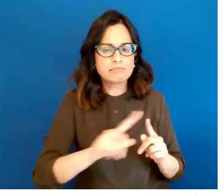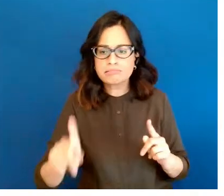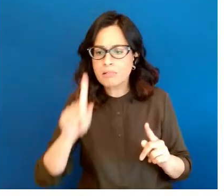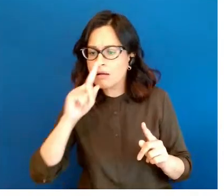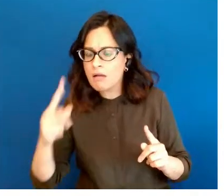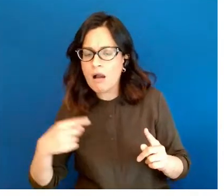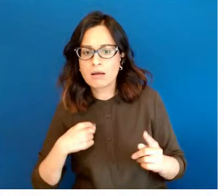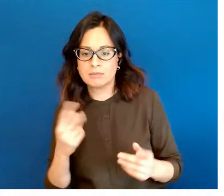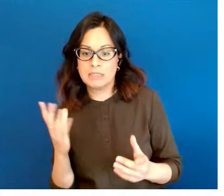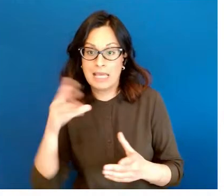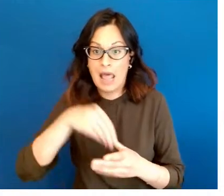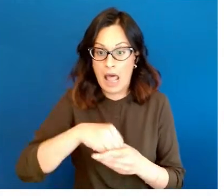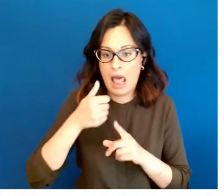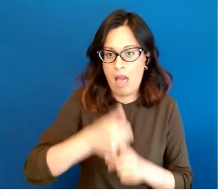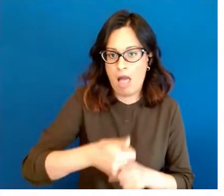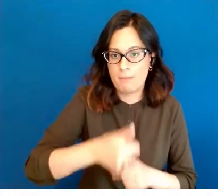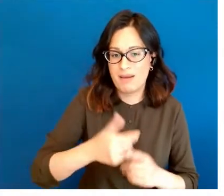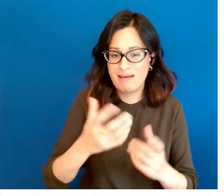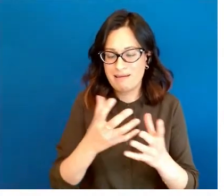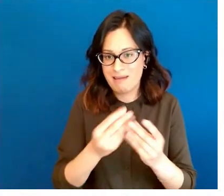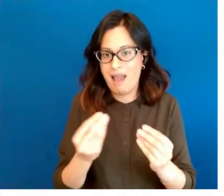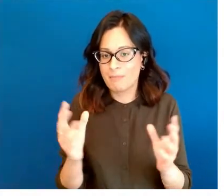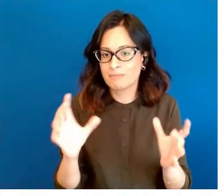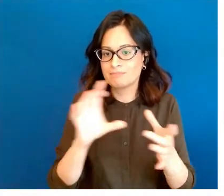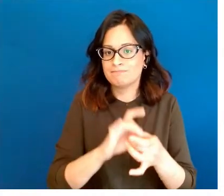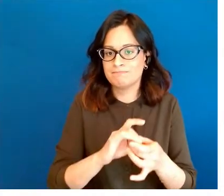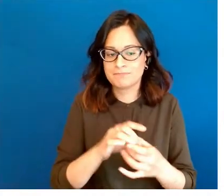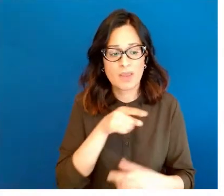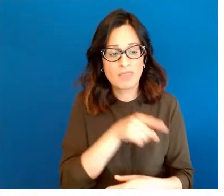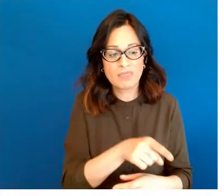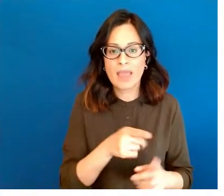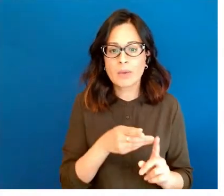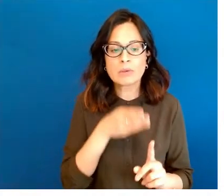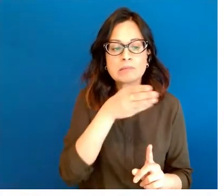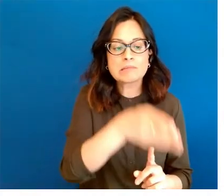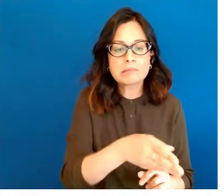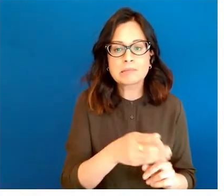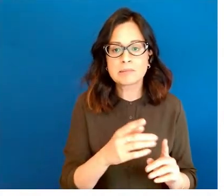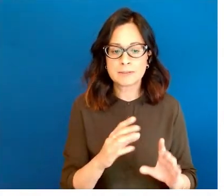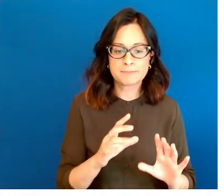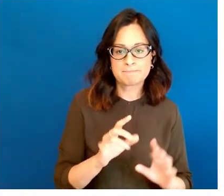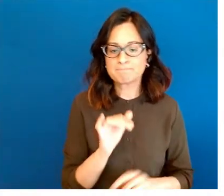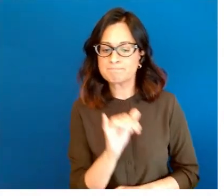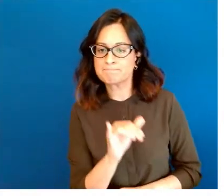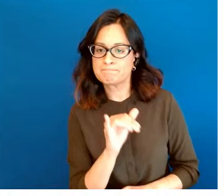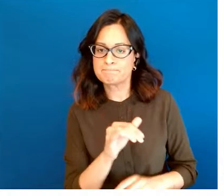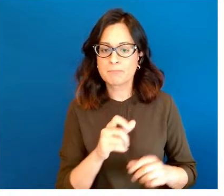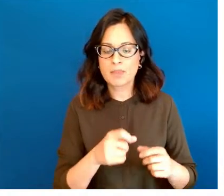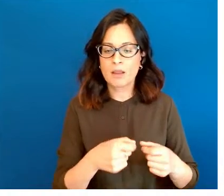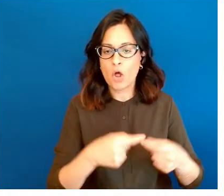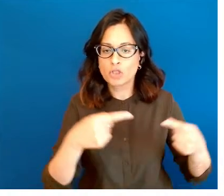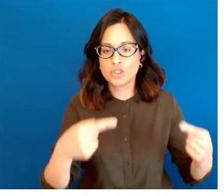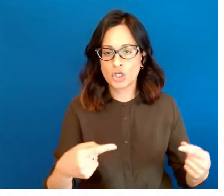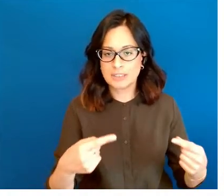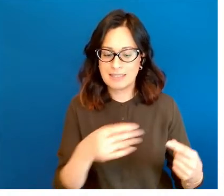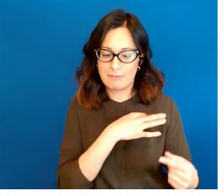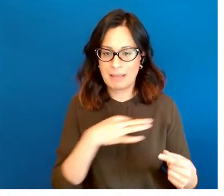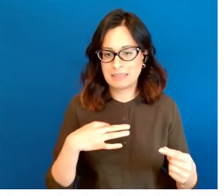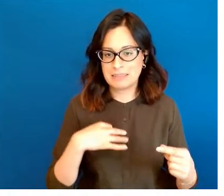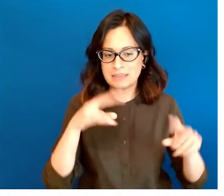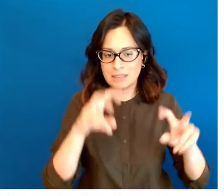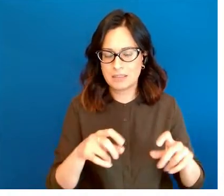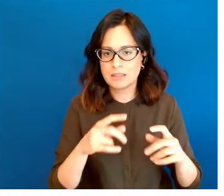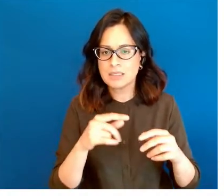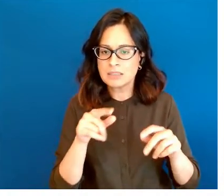patients, rather disastrously, often turn to dubious practitioners in the alternative health sector for dubious testing, which can set them on